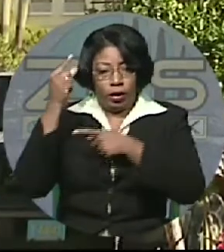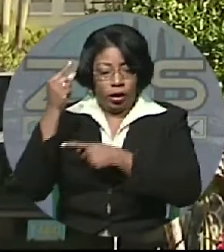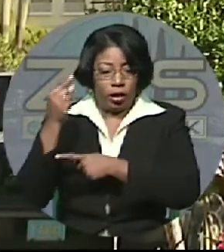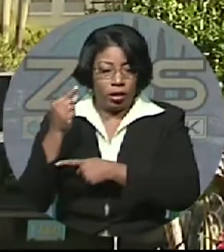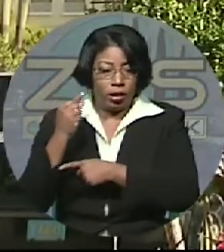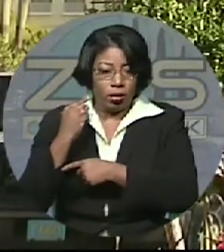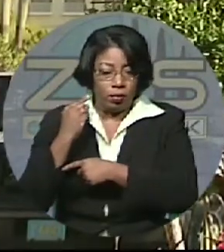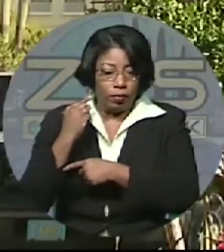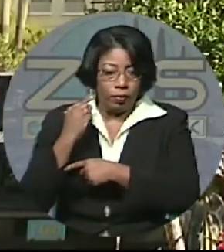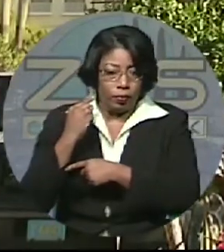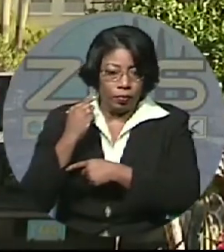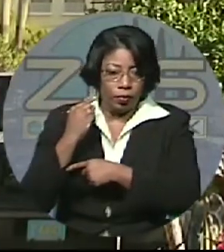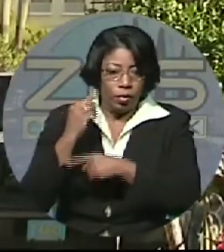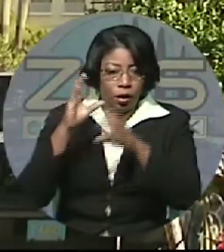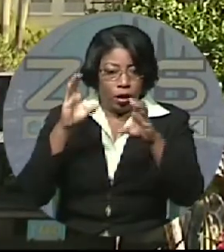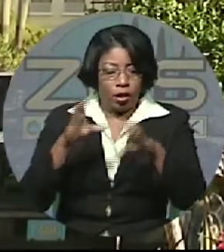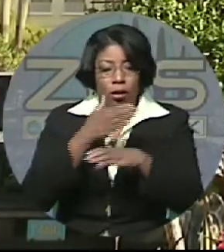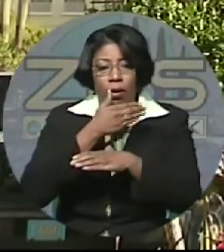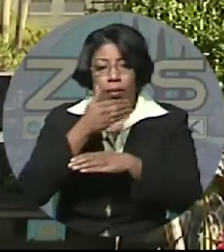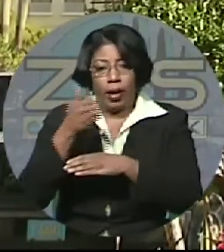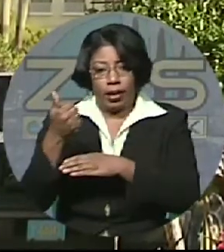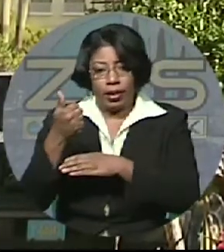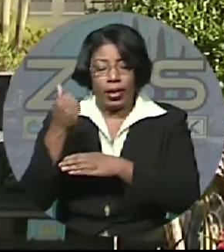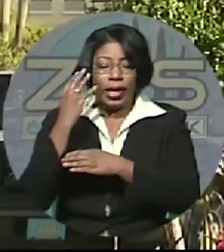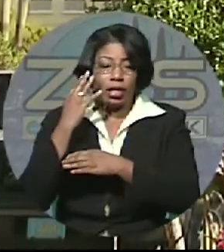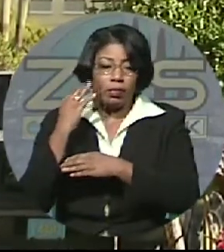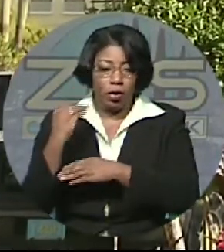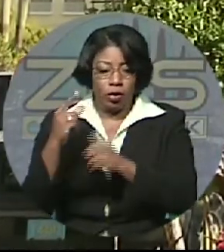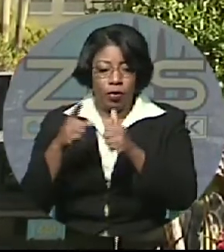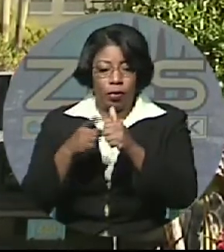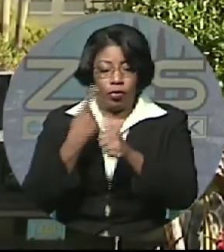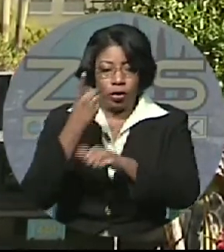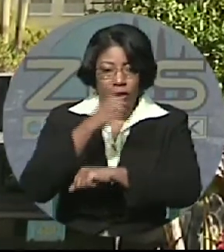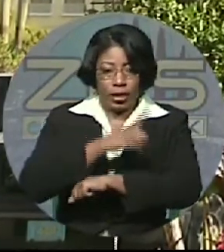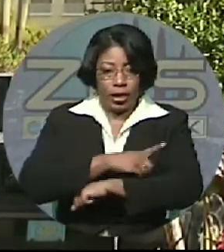experience come day one. Clint Watson, ZNS Network News.